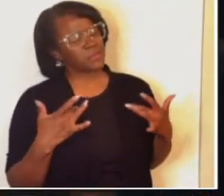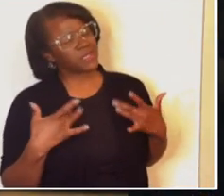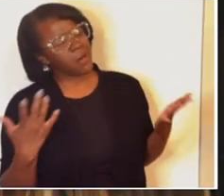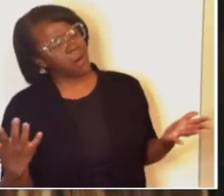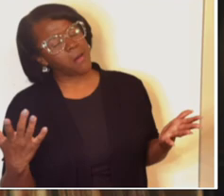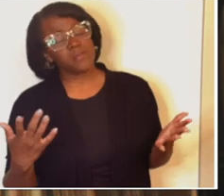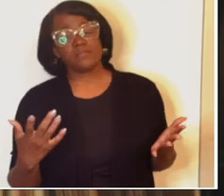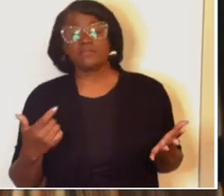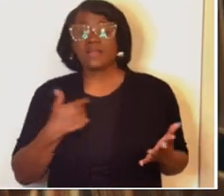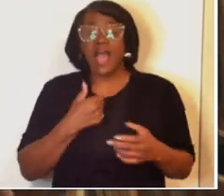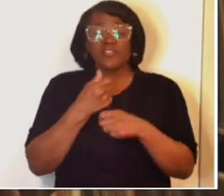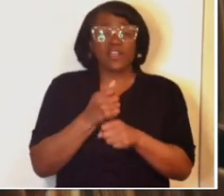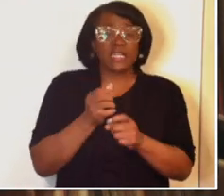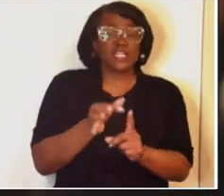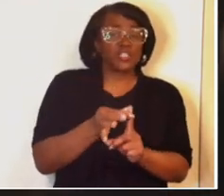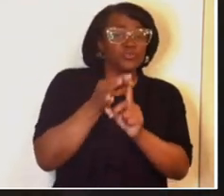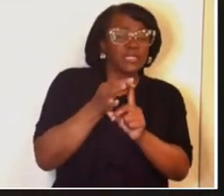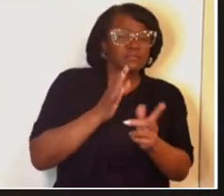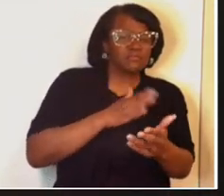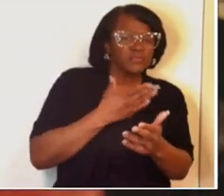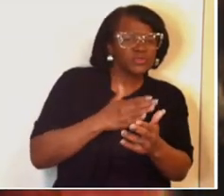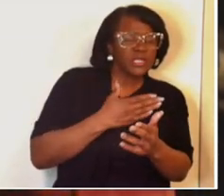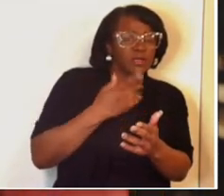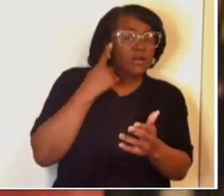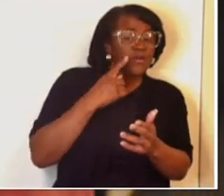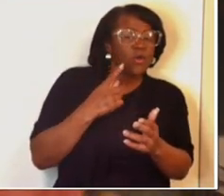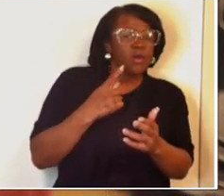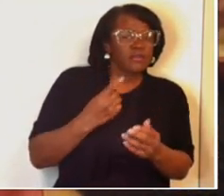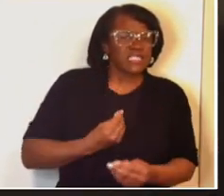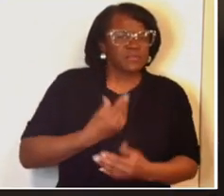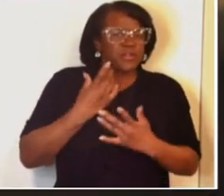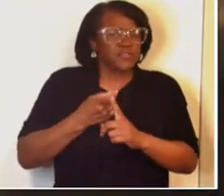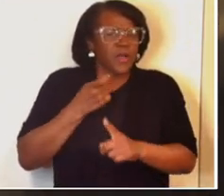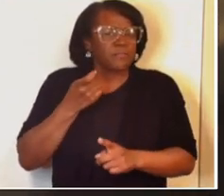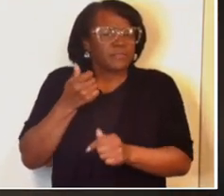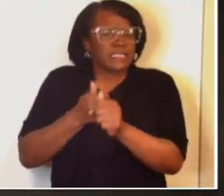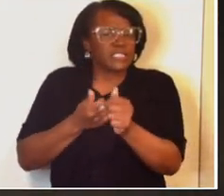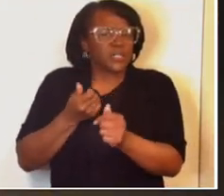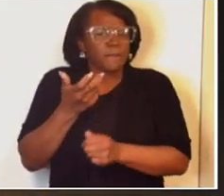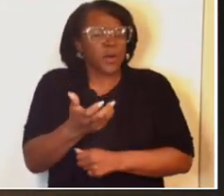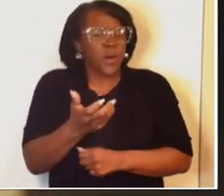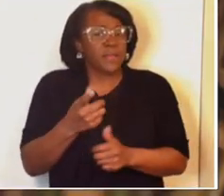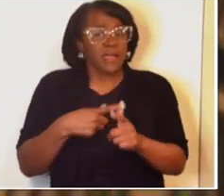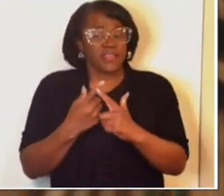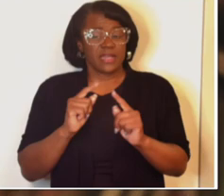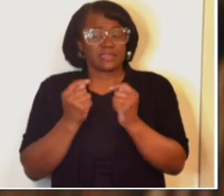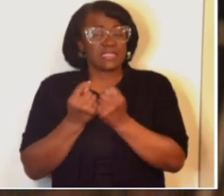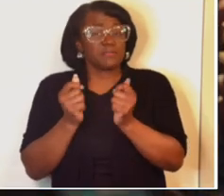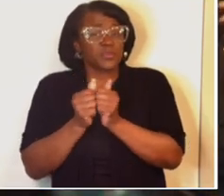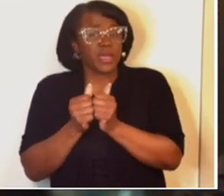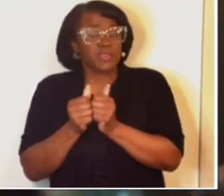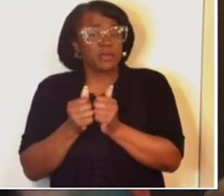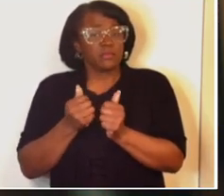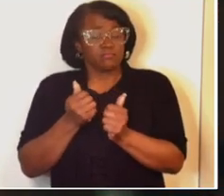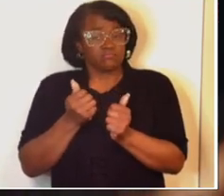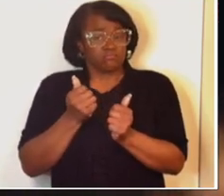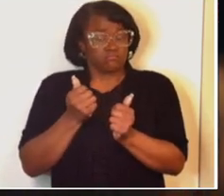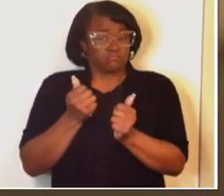I created a unique track inspired by each of the poems, and then teamed up with spoken word artists to bring these poems back to life.